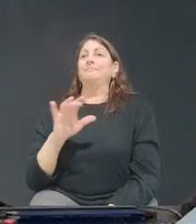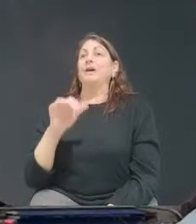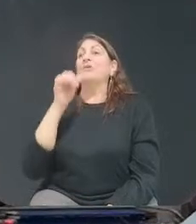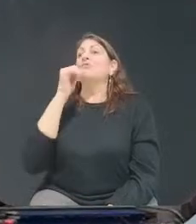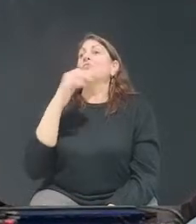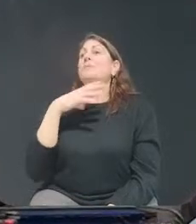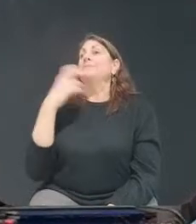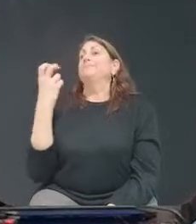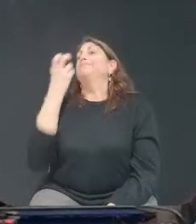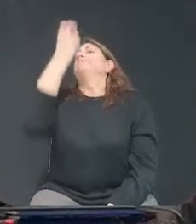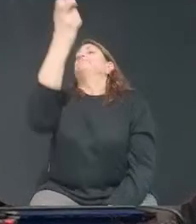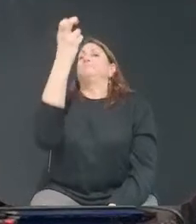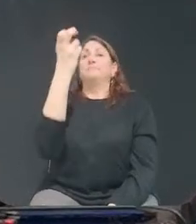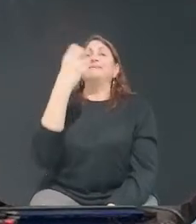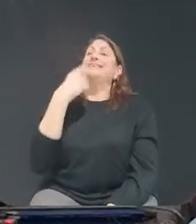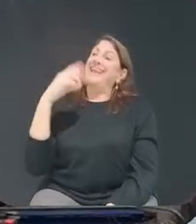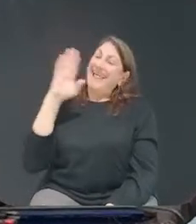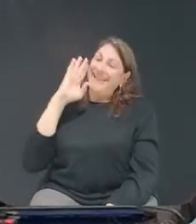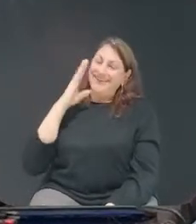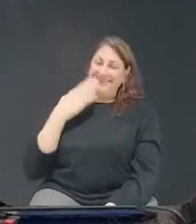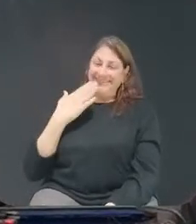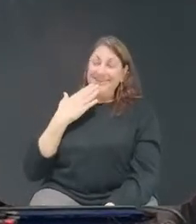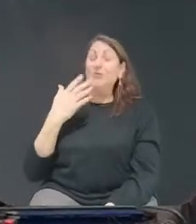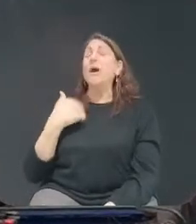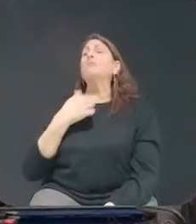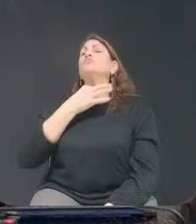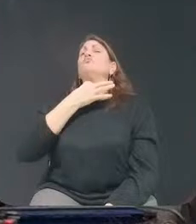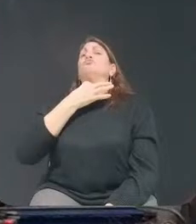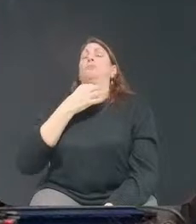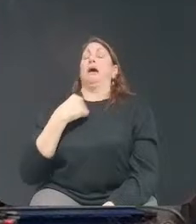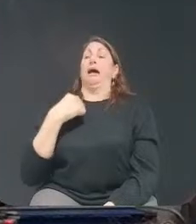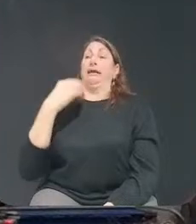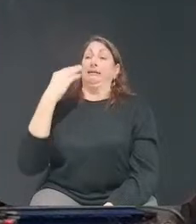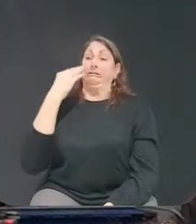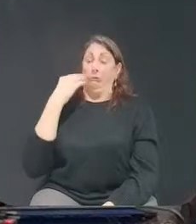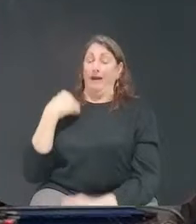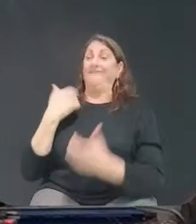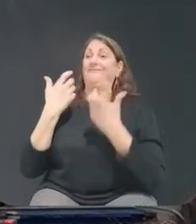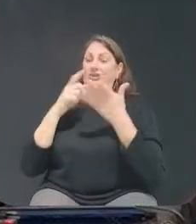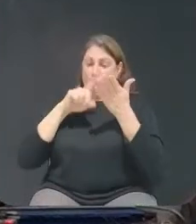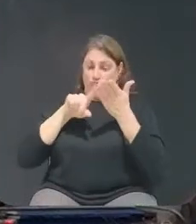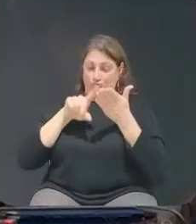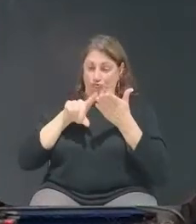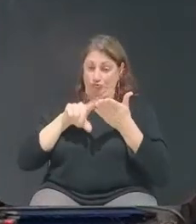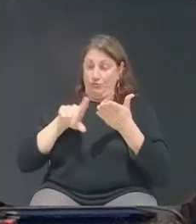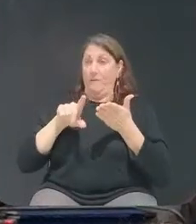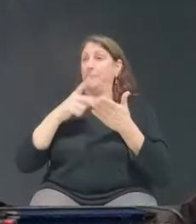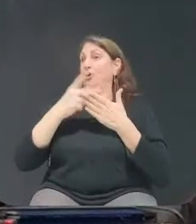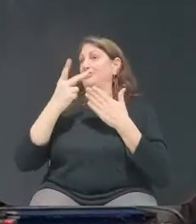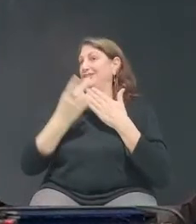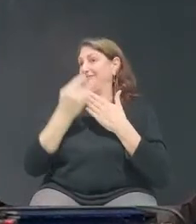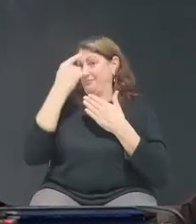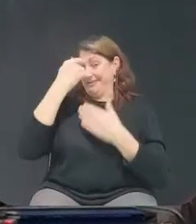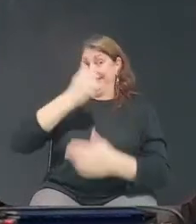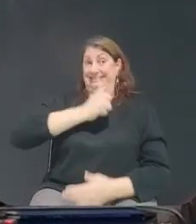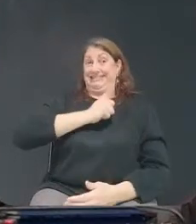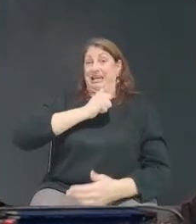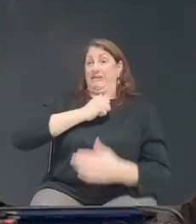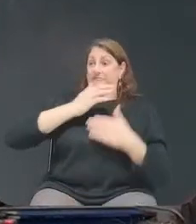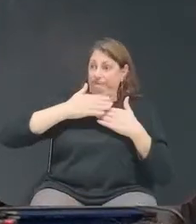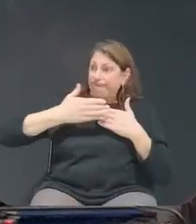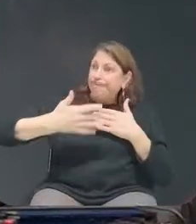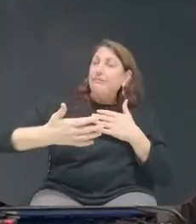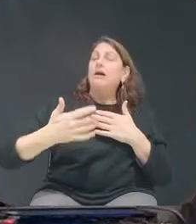hello, thank you. I just was wondering, I know I've done a lot of research on projects of my own throughout time,